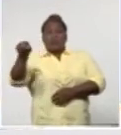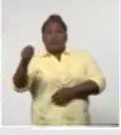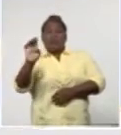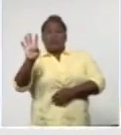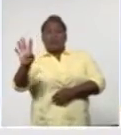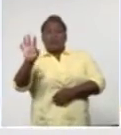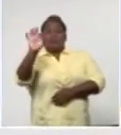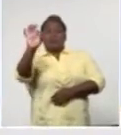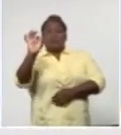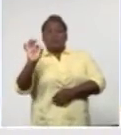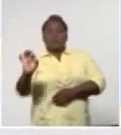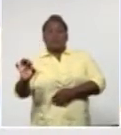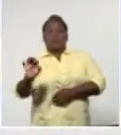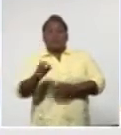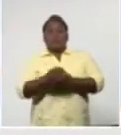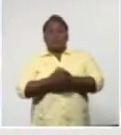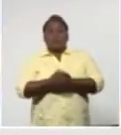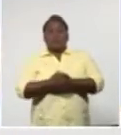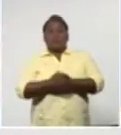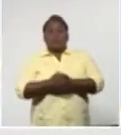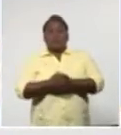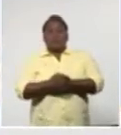is